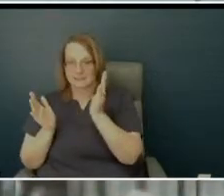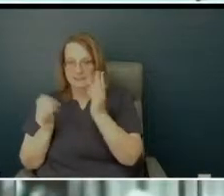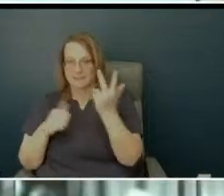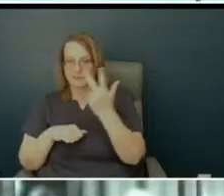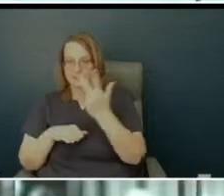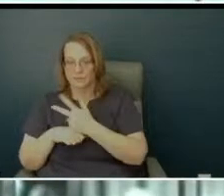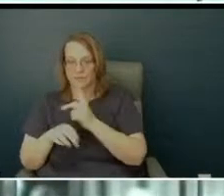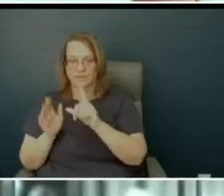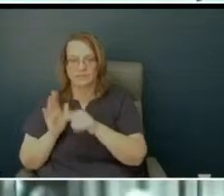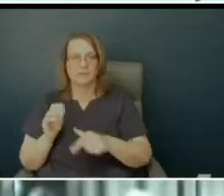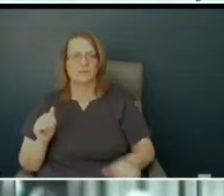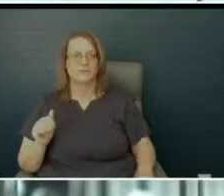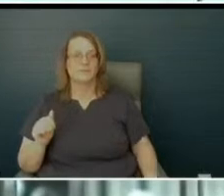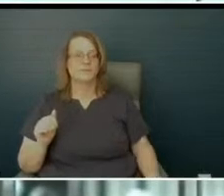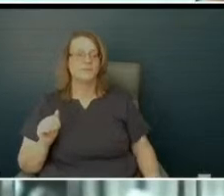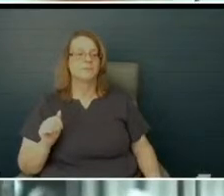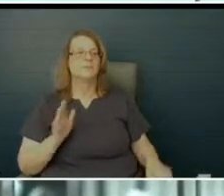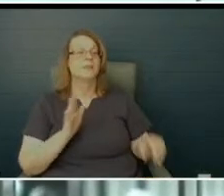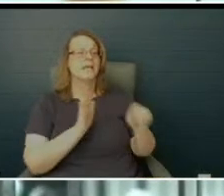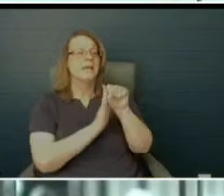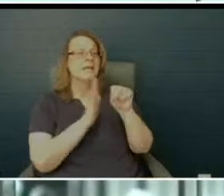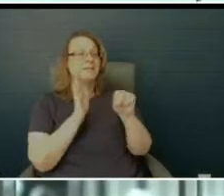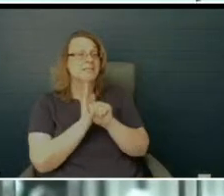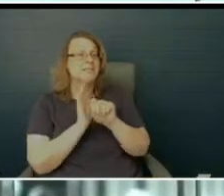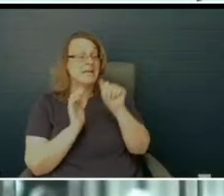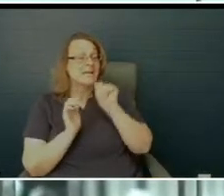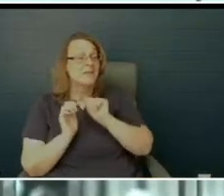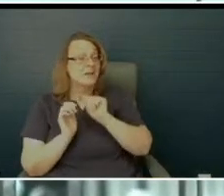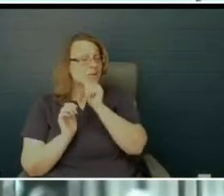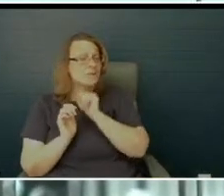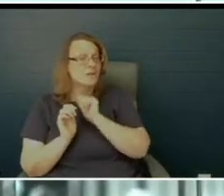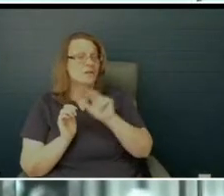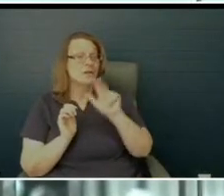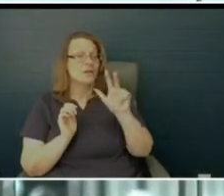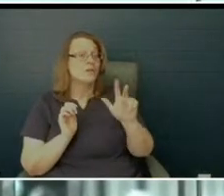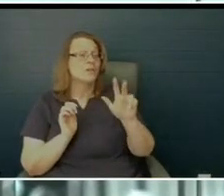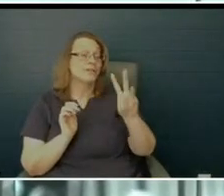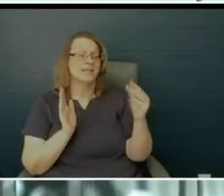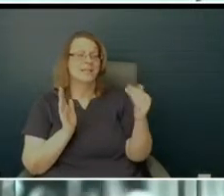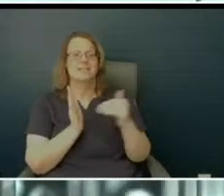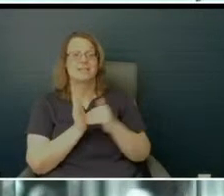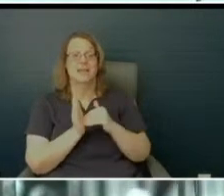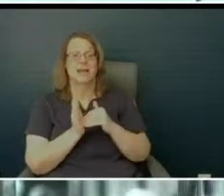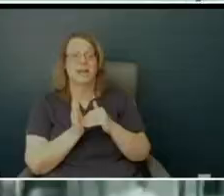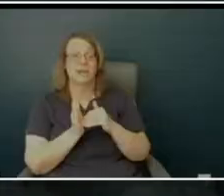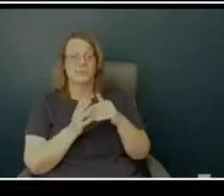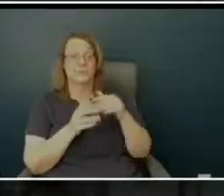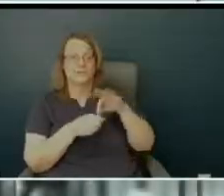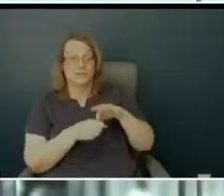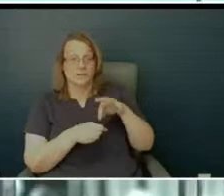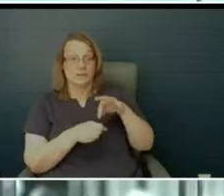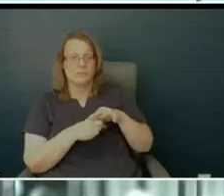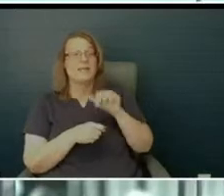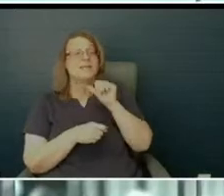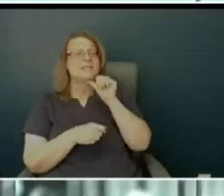In the state of Arizona, over 36,000 ballots were illegally cast by non-citizens.